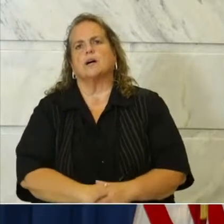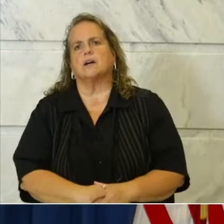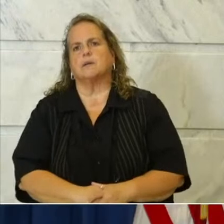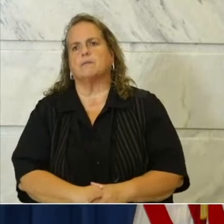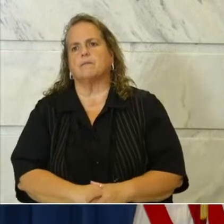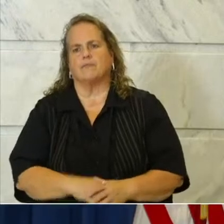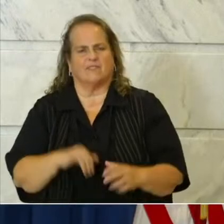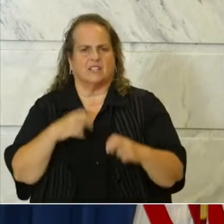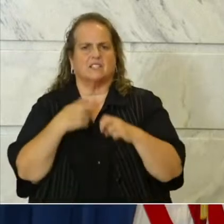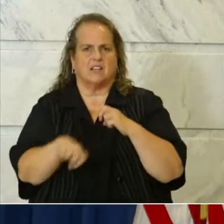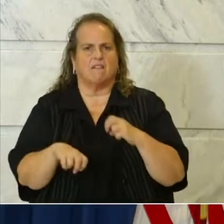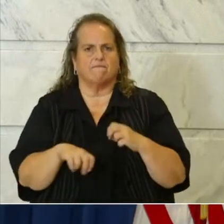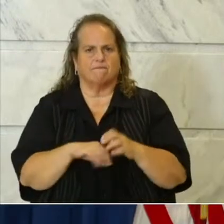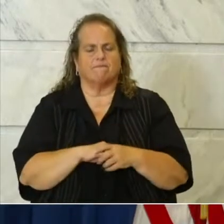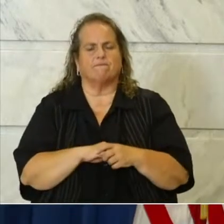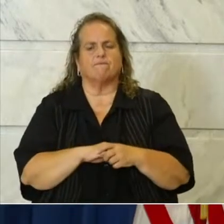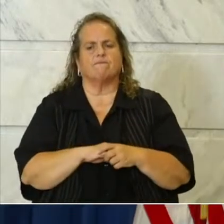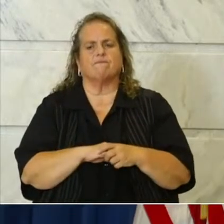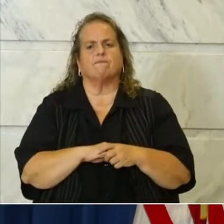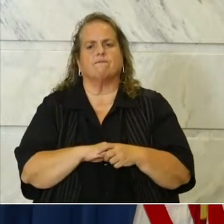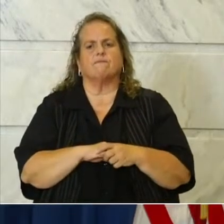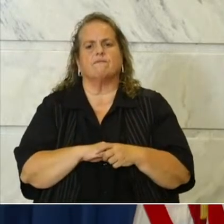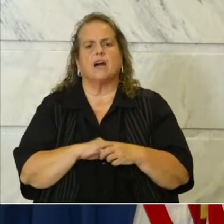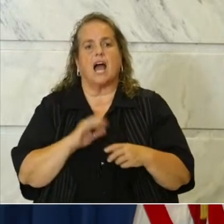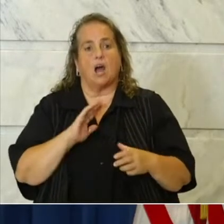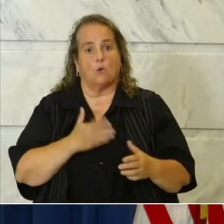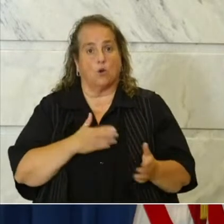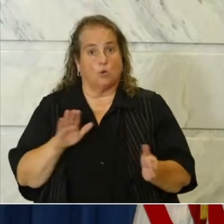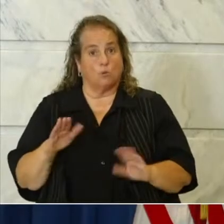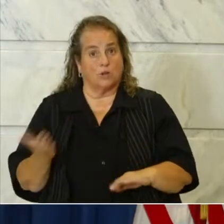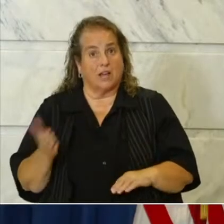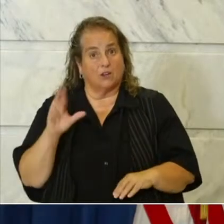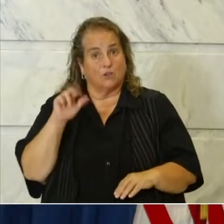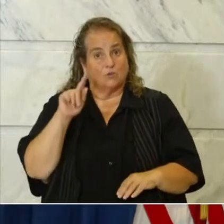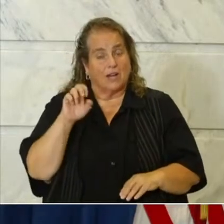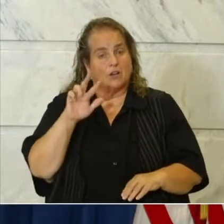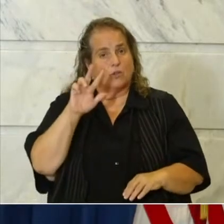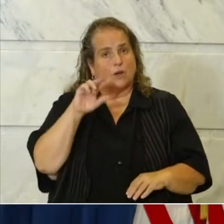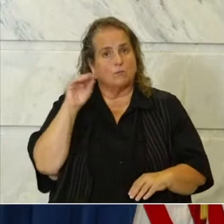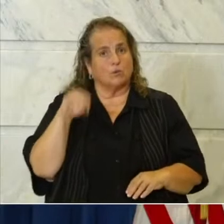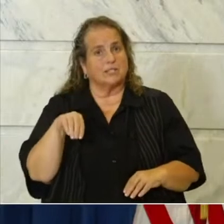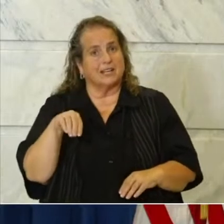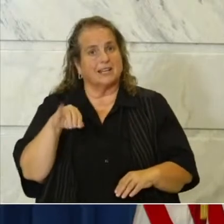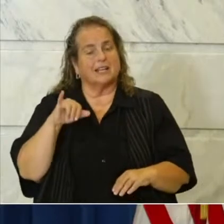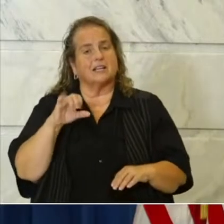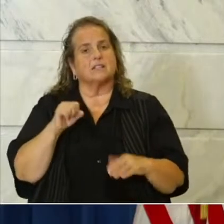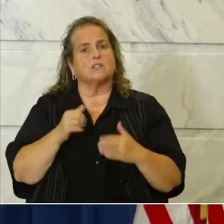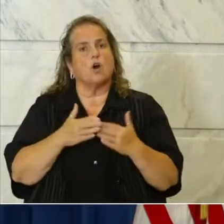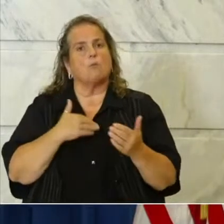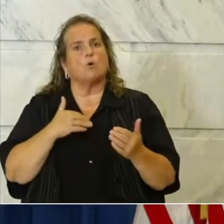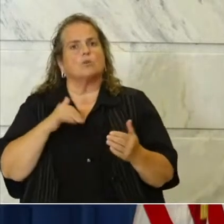That's tough news. Our mortality rate at 3% is almost